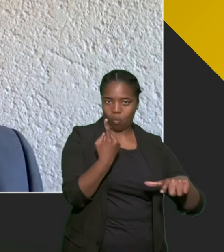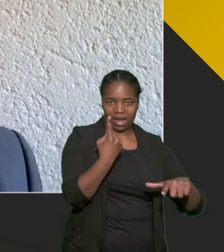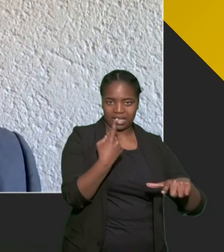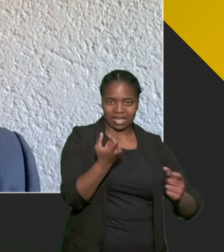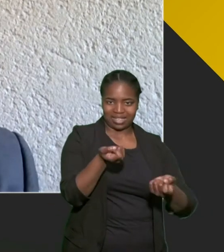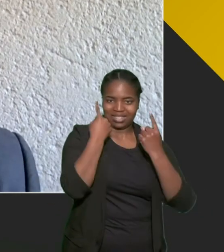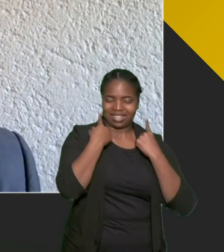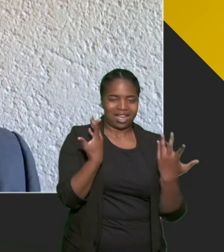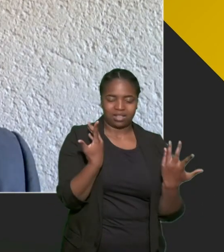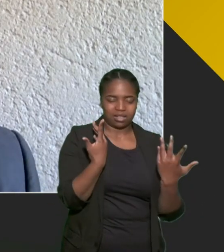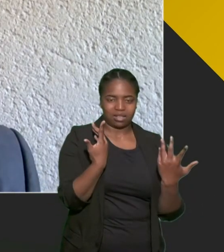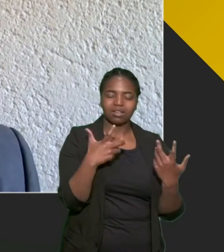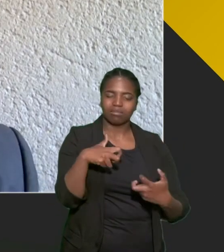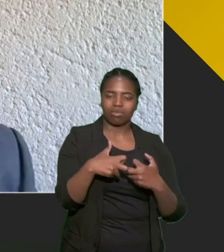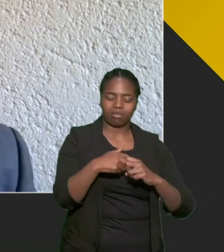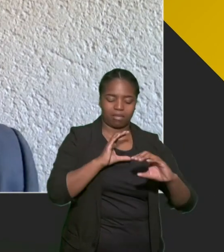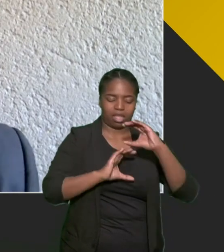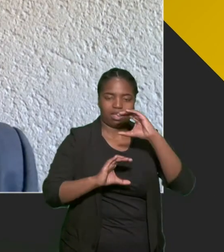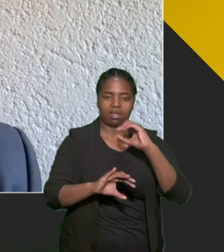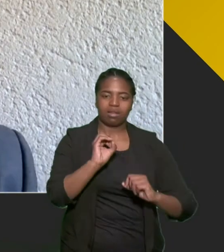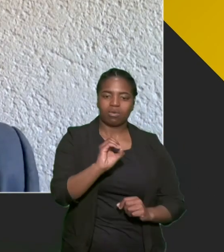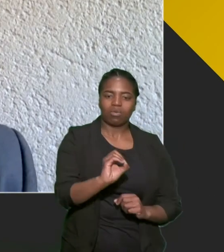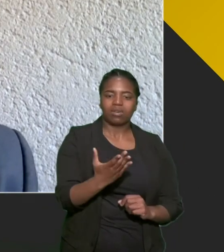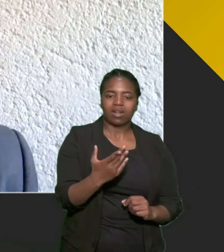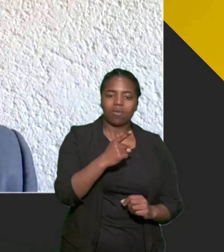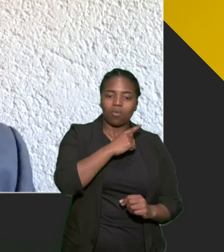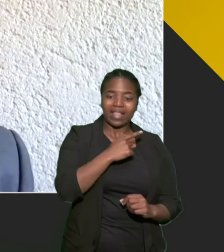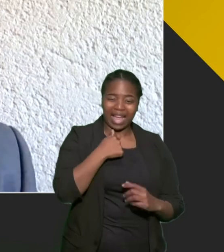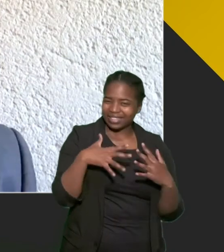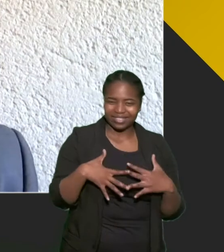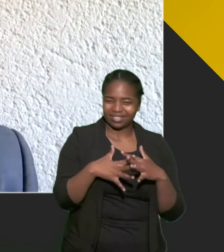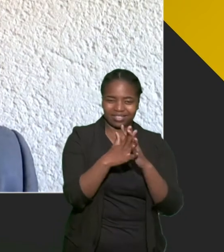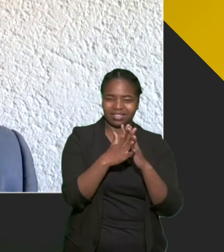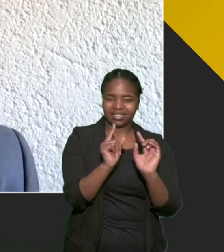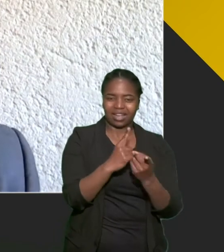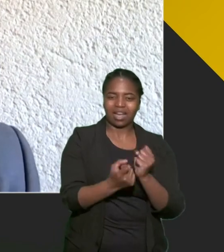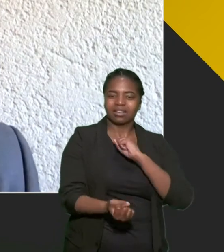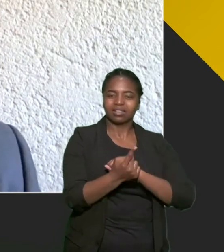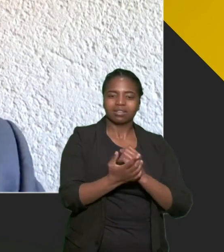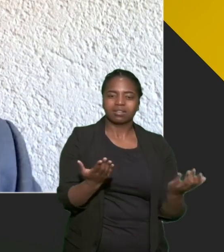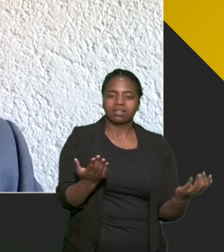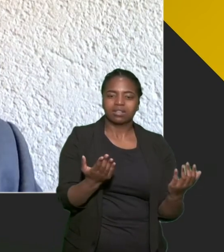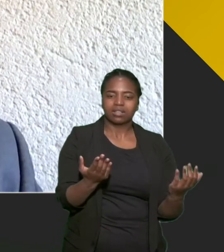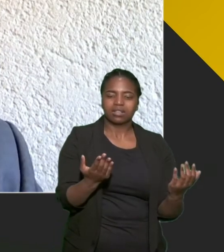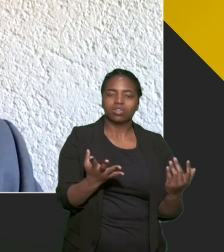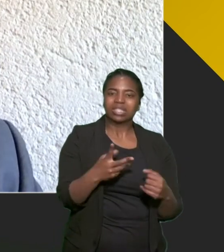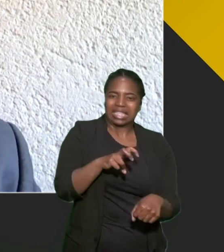one, angeke sitholane. Mm. That utlalohanya that we're looking for, it won't be there. So